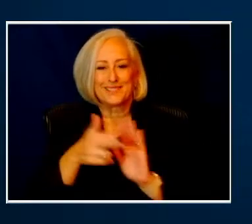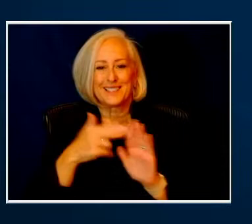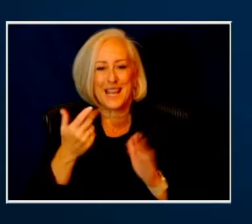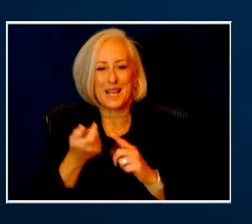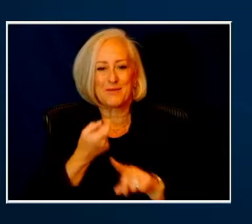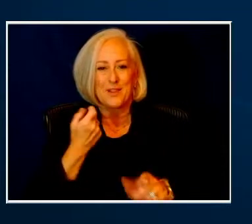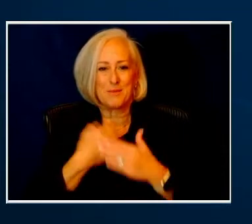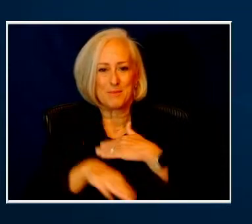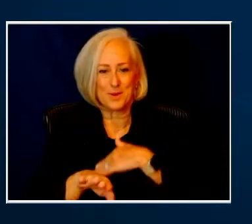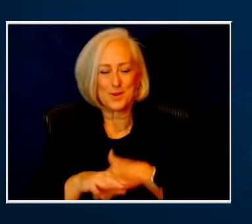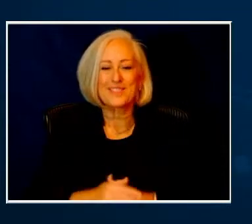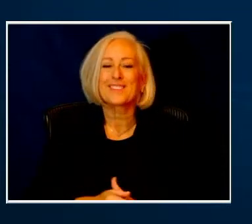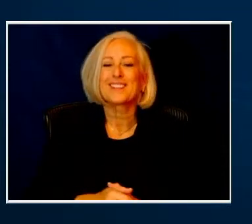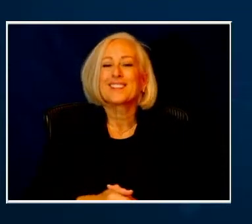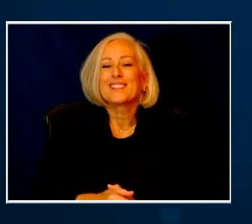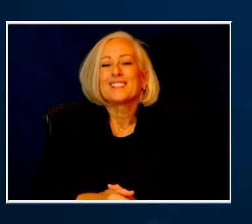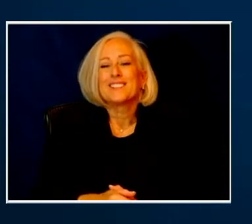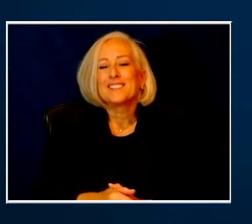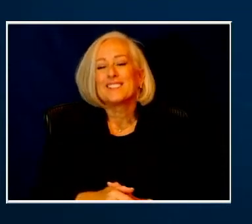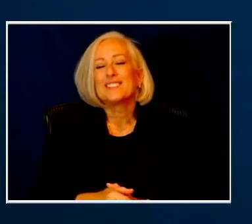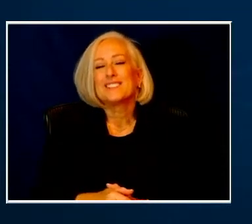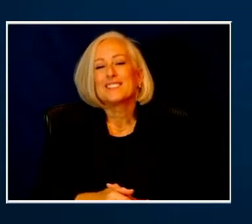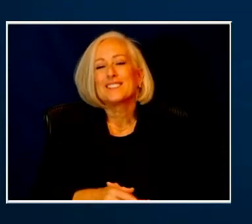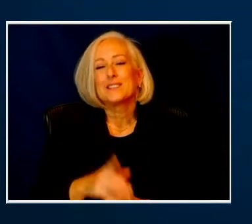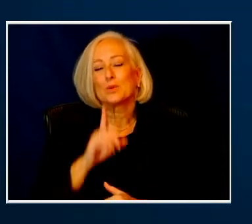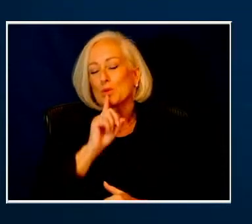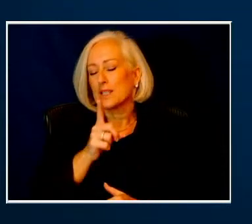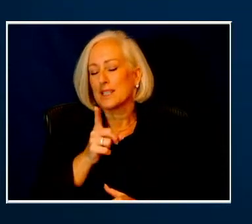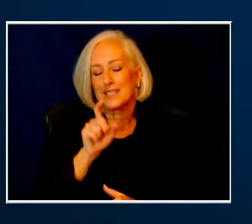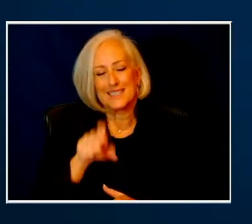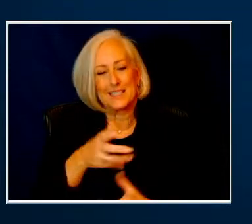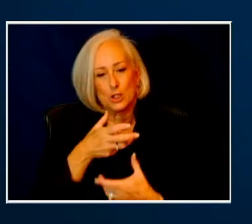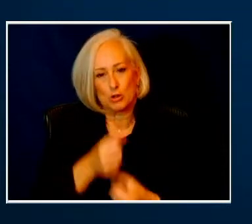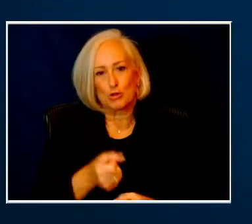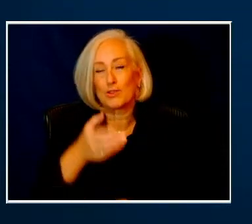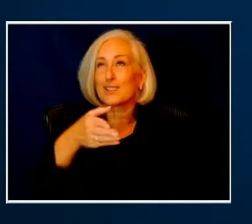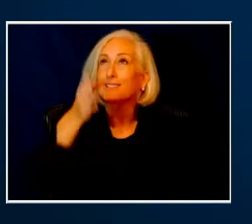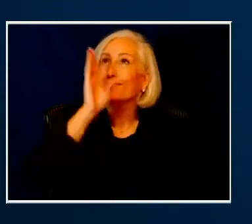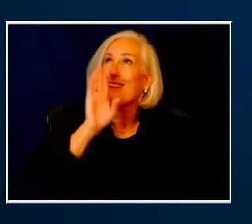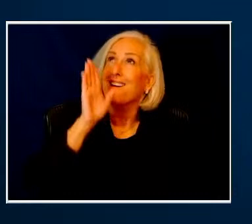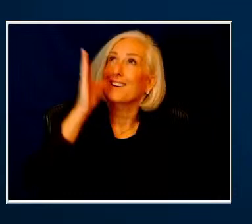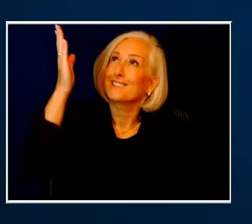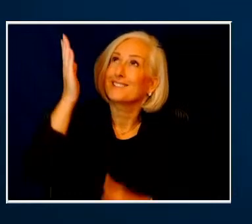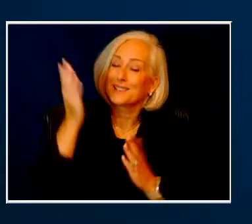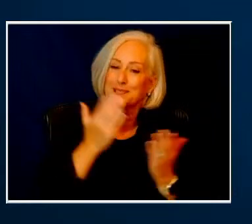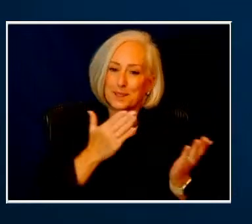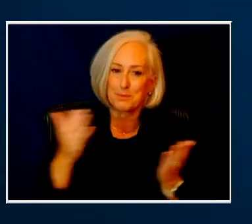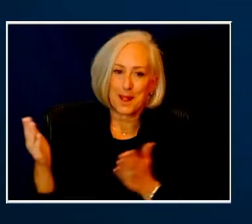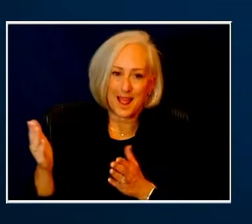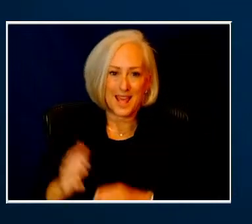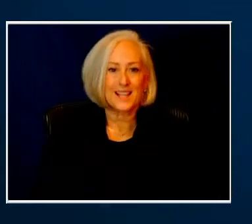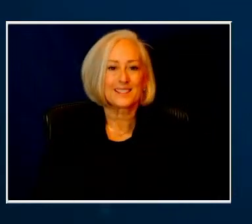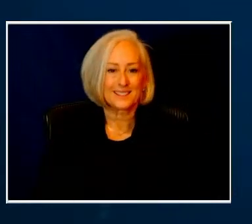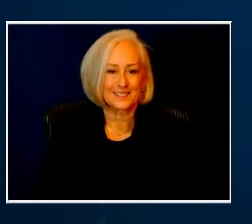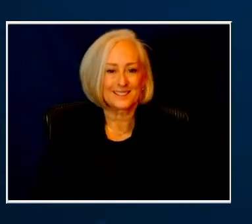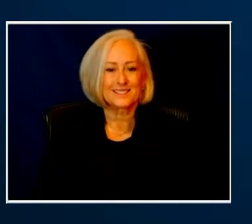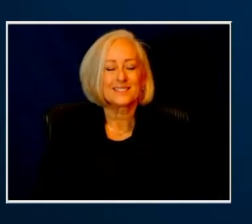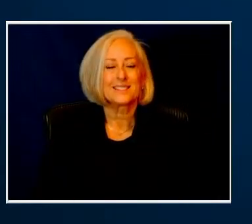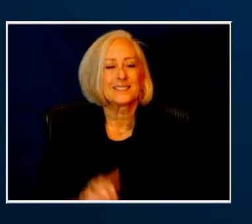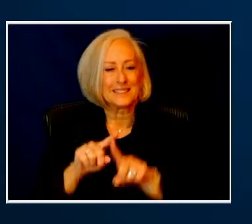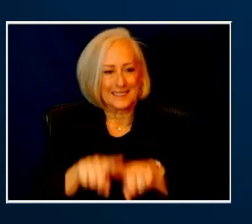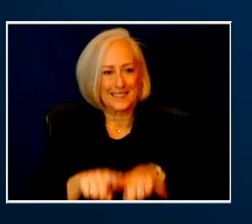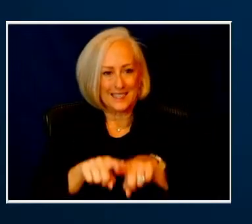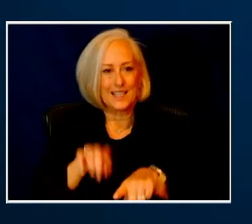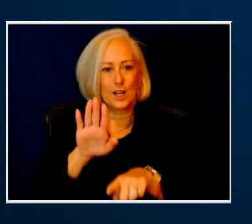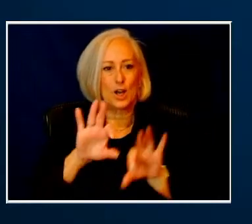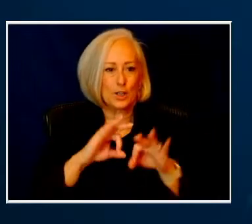one of the most important things is, trusting in God, trusting in His plan, leaning on your family